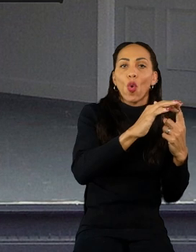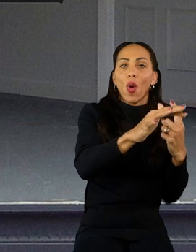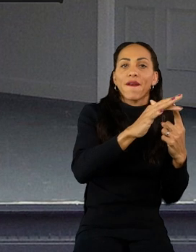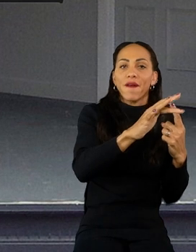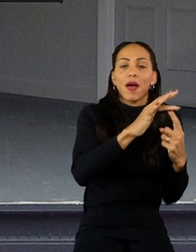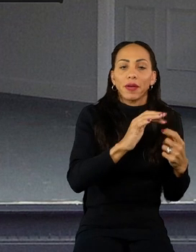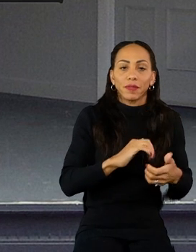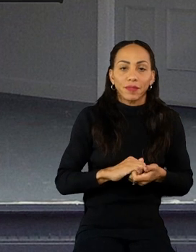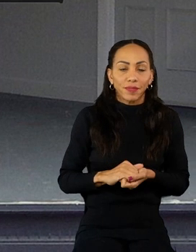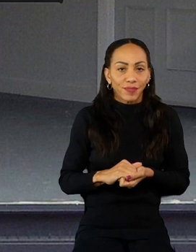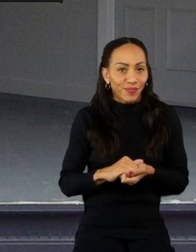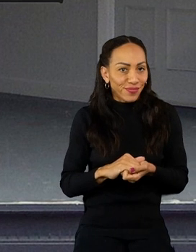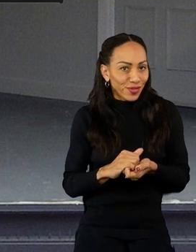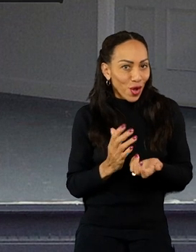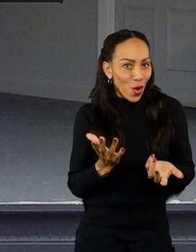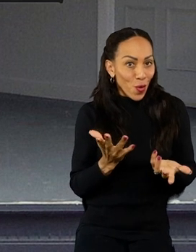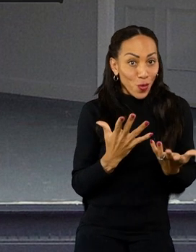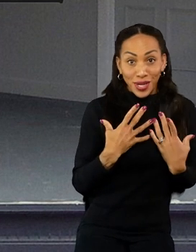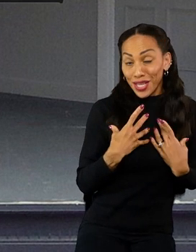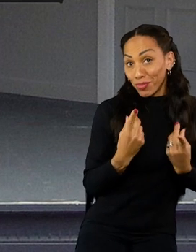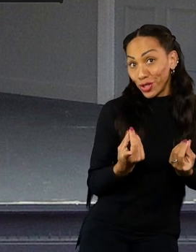preferable than Wi-Fi and that sort of thing.